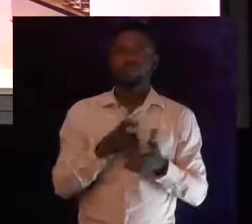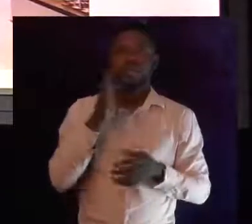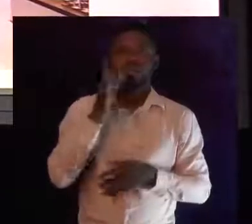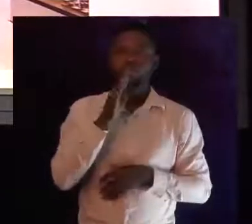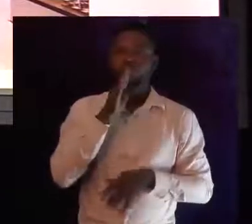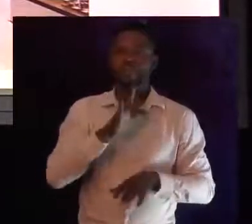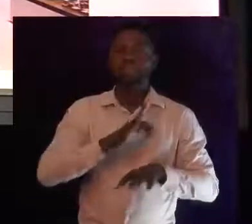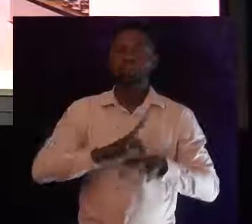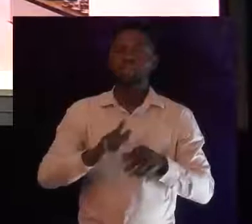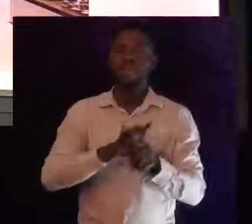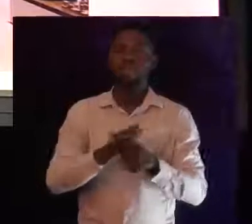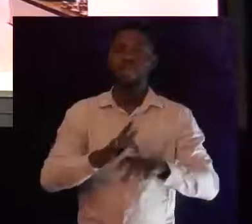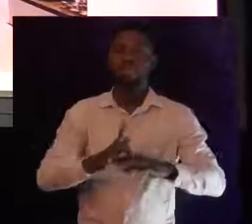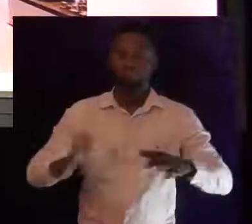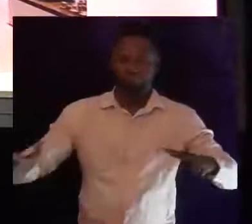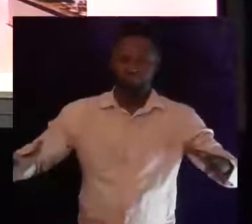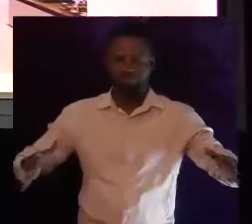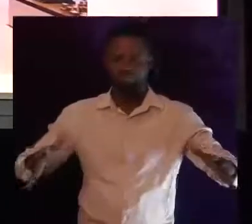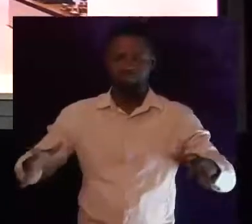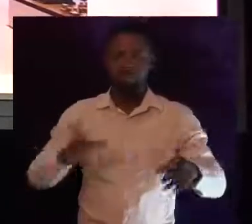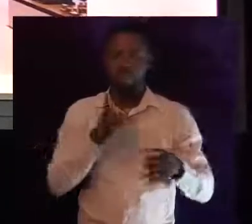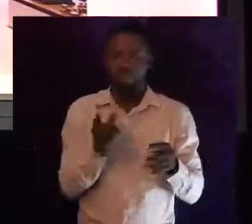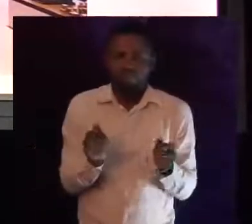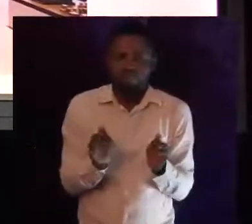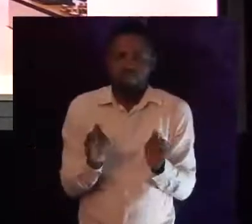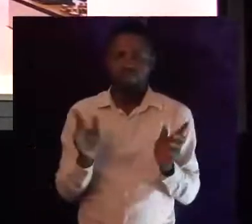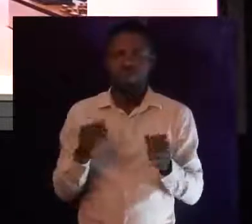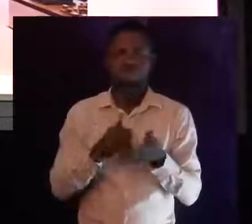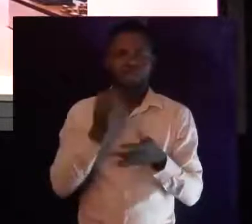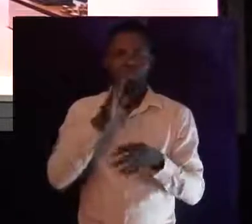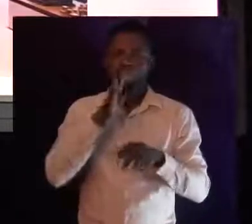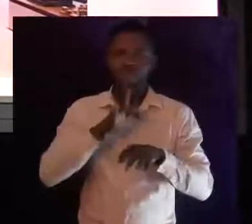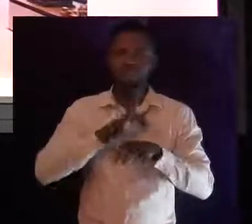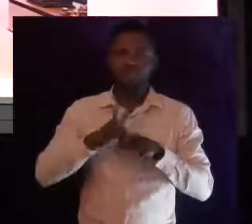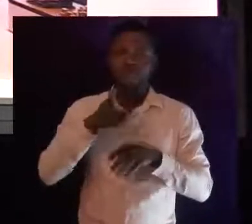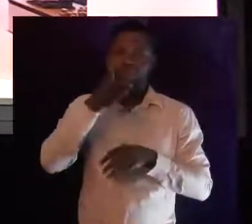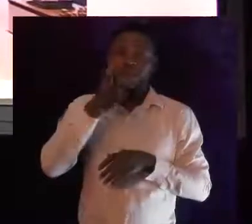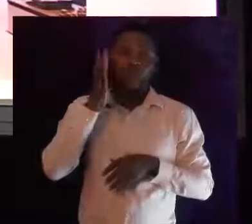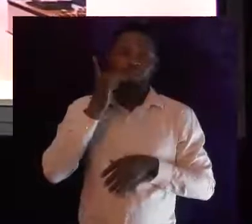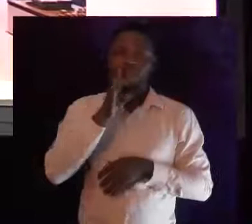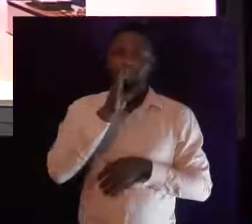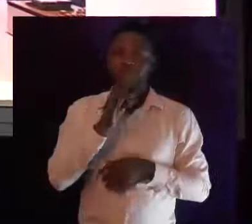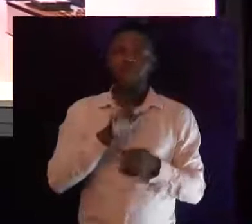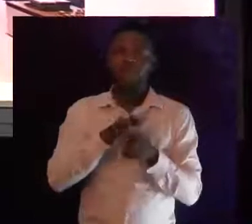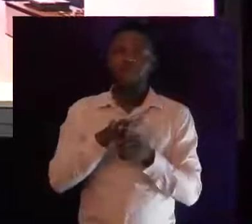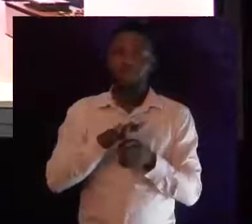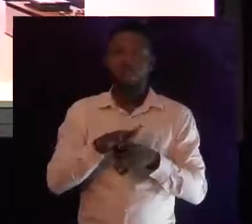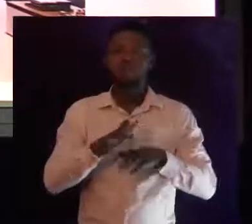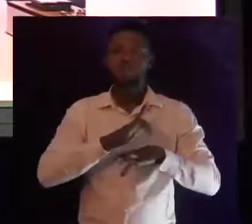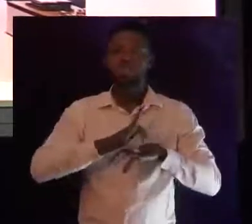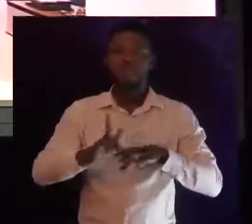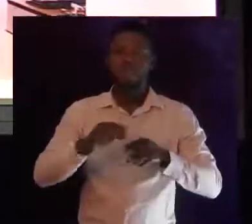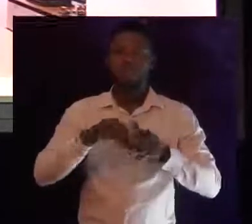it should be spacious. It should be spacious. There should be enough